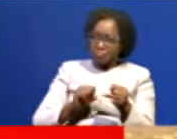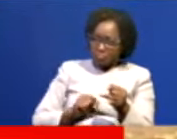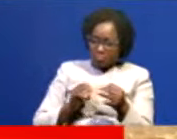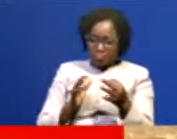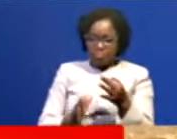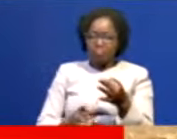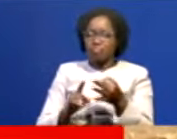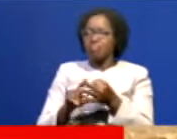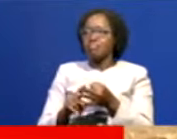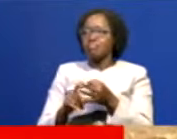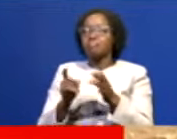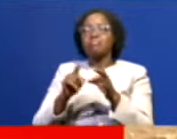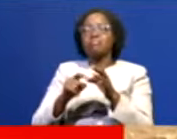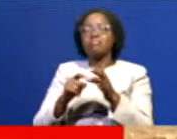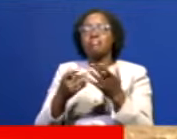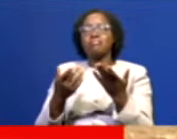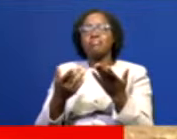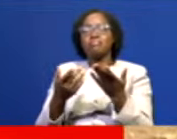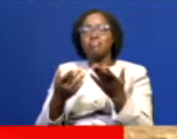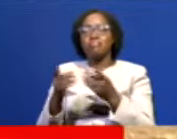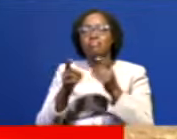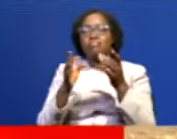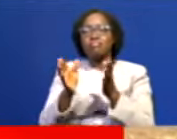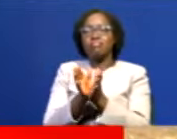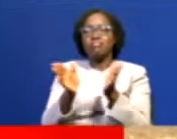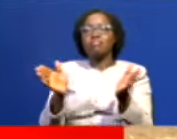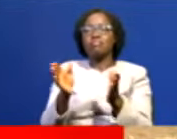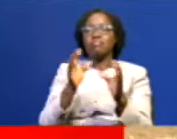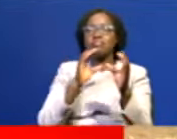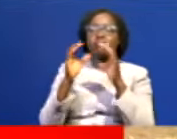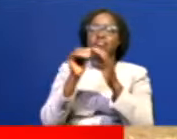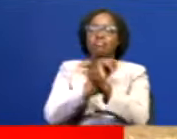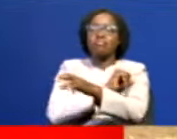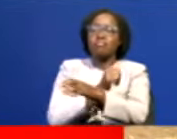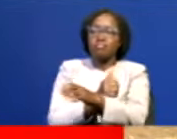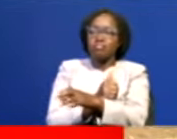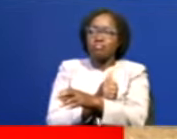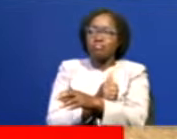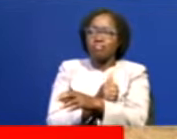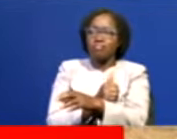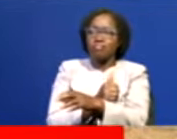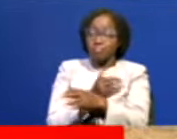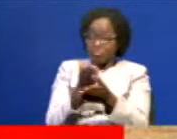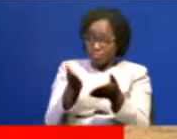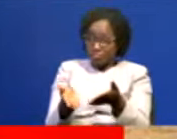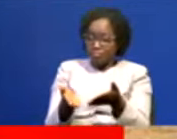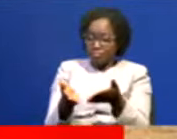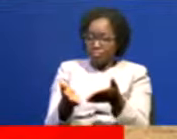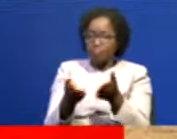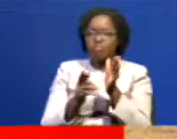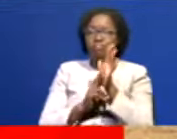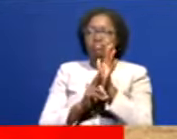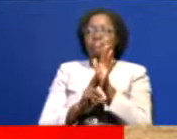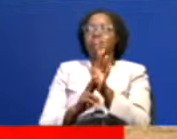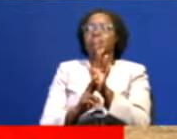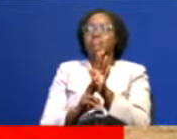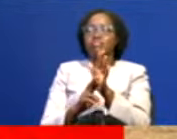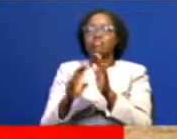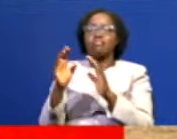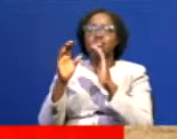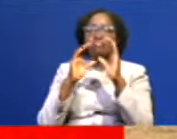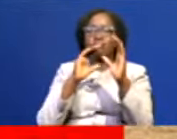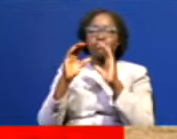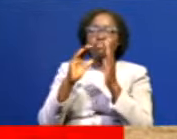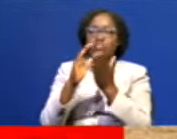here to accompany the government. We have seen the Director General of the Communication Authority, that is Ezra Chiloba, right here to represent the